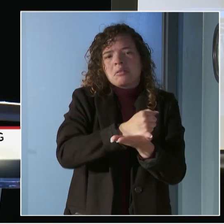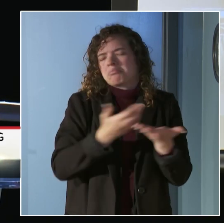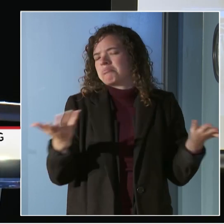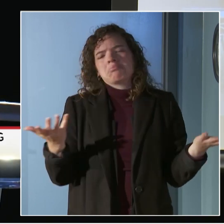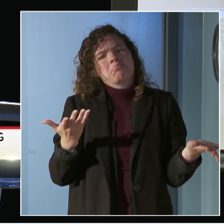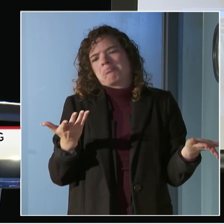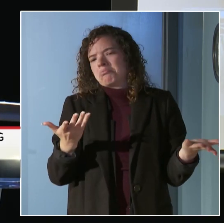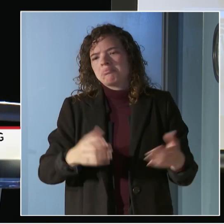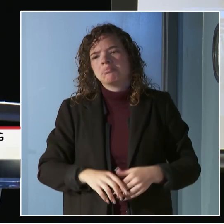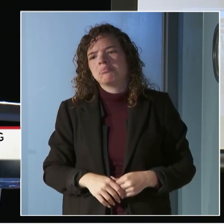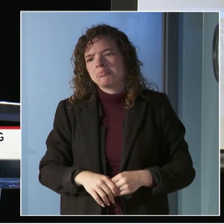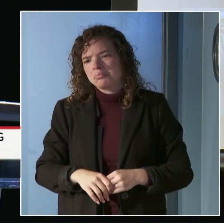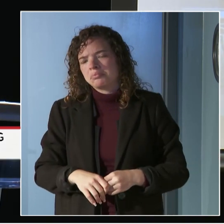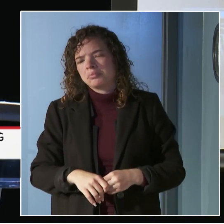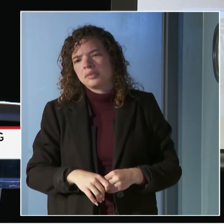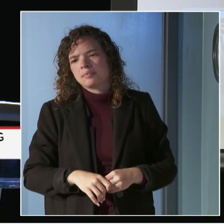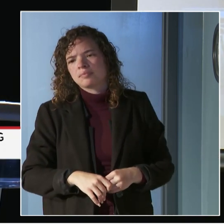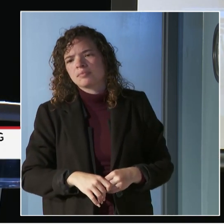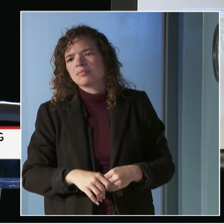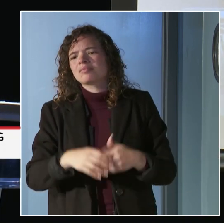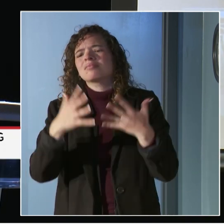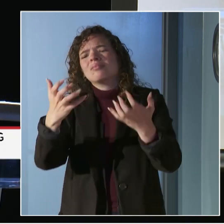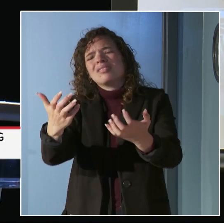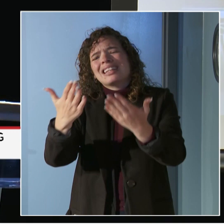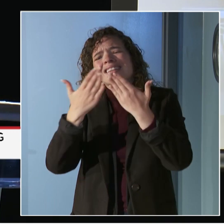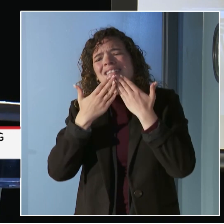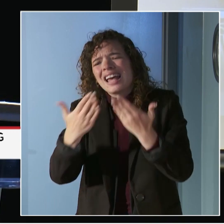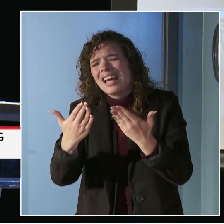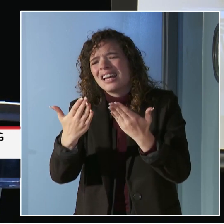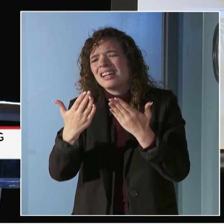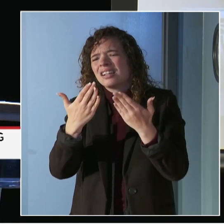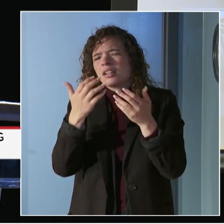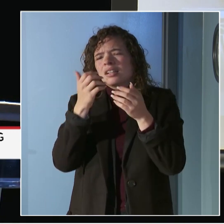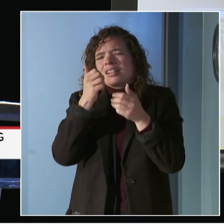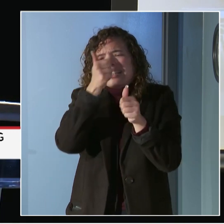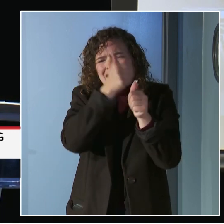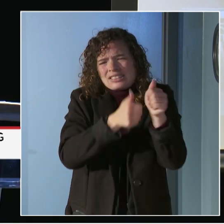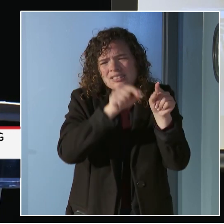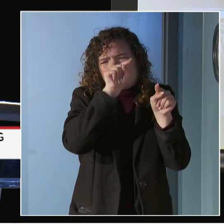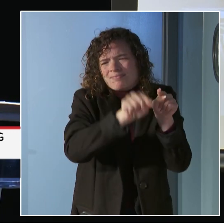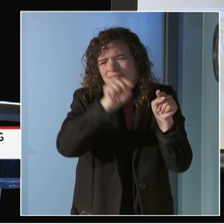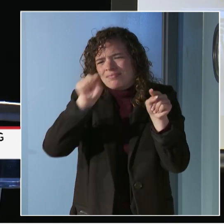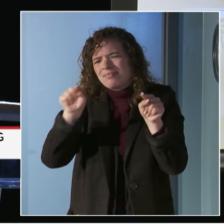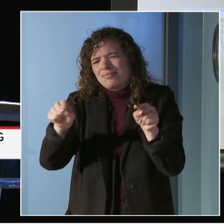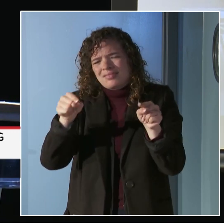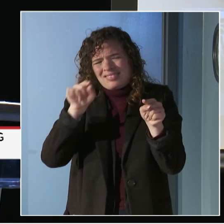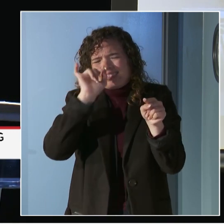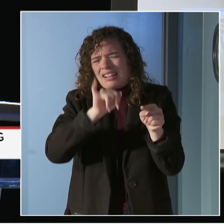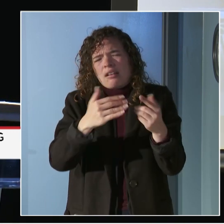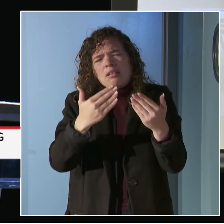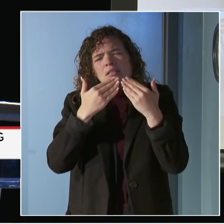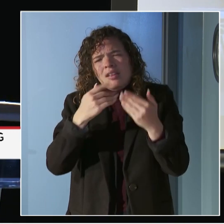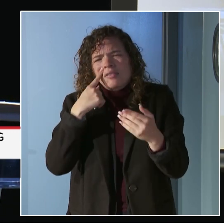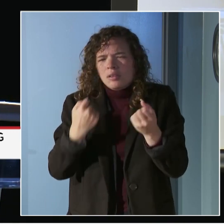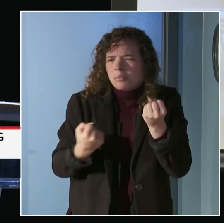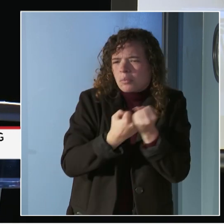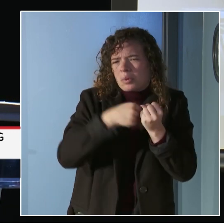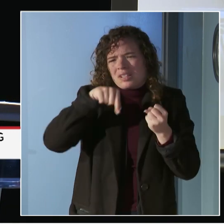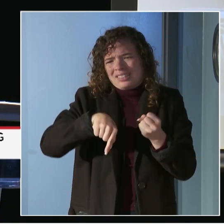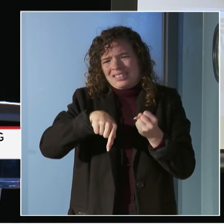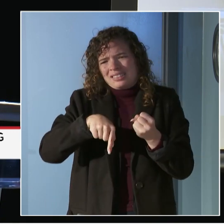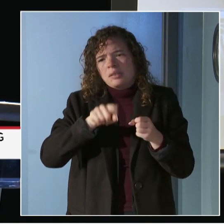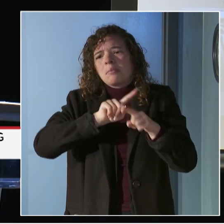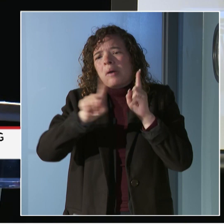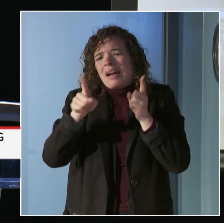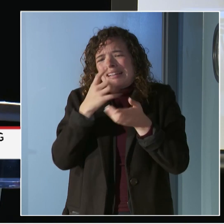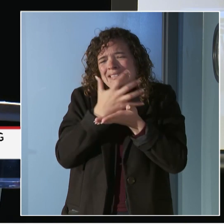I really wish I could thank every person in this room who brought that call to action, but in the interest of time, I'm going to keep it brief, and